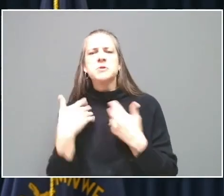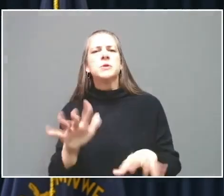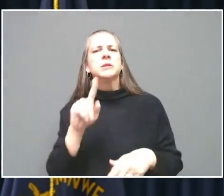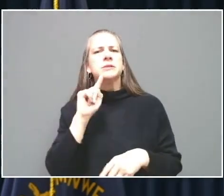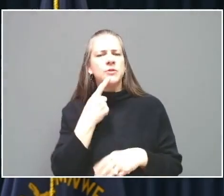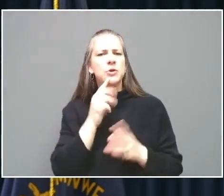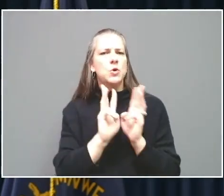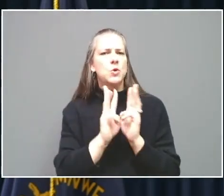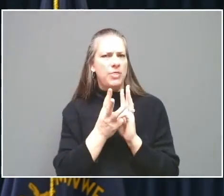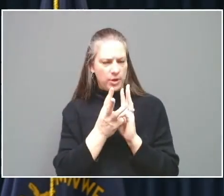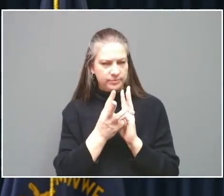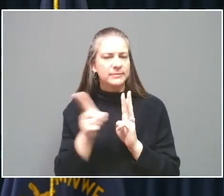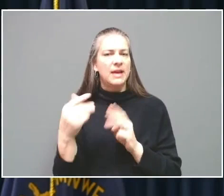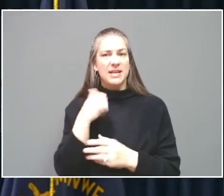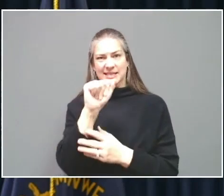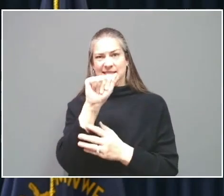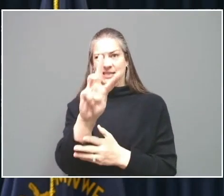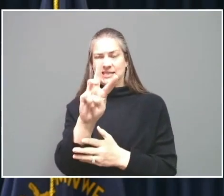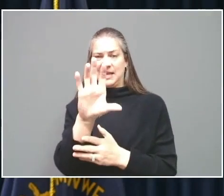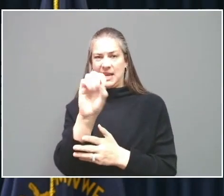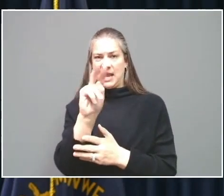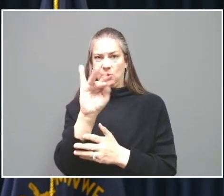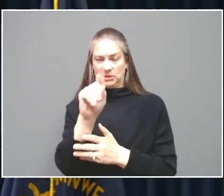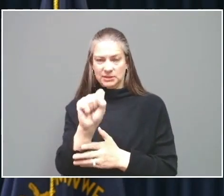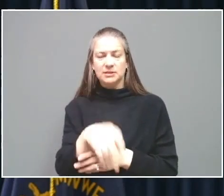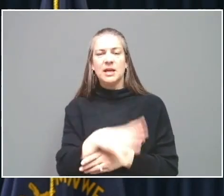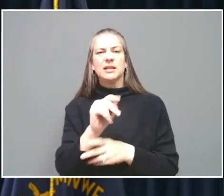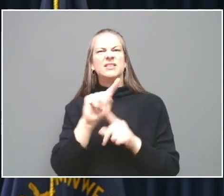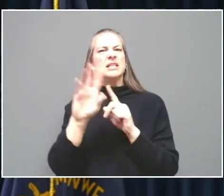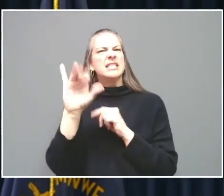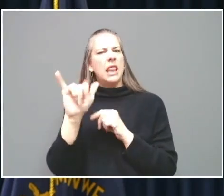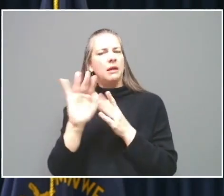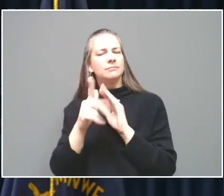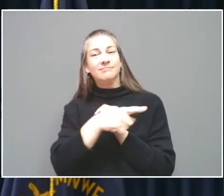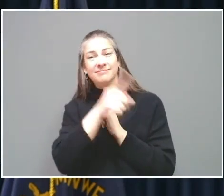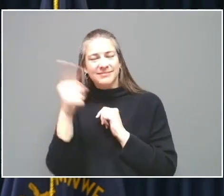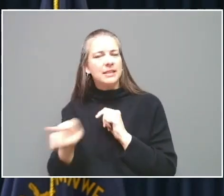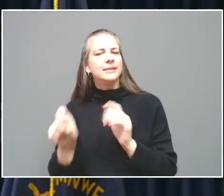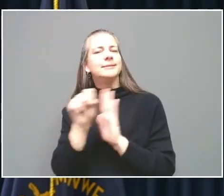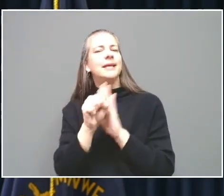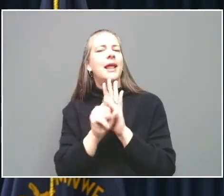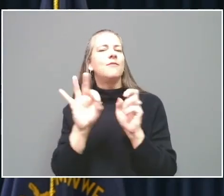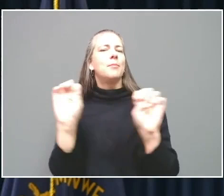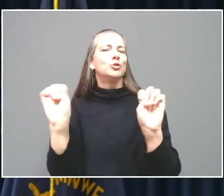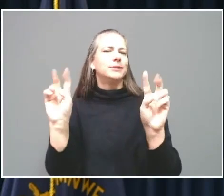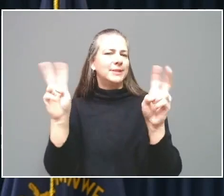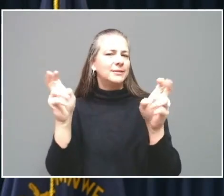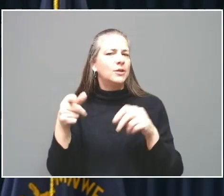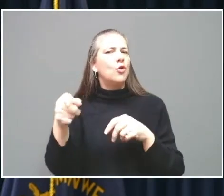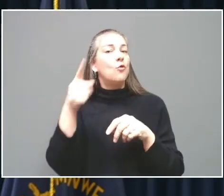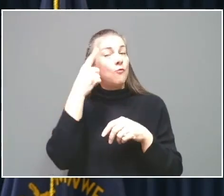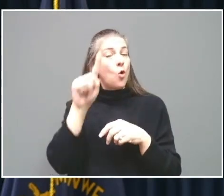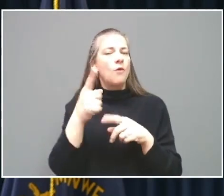led 16 counties and 3 separate cities declaring a state of emergency due to damages brought by a storm.